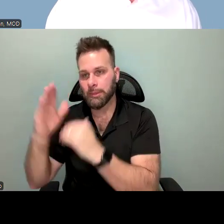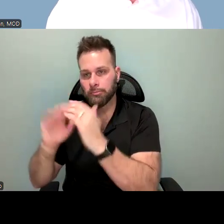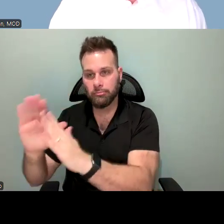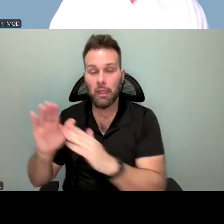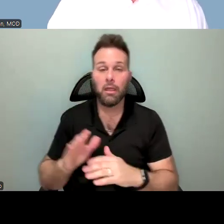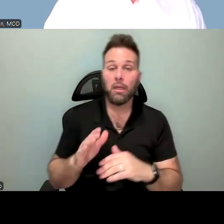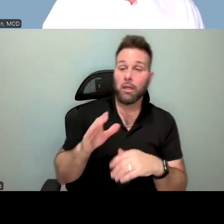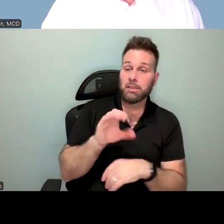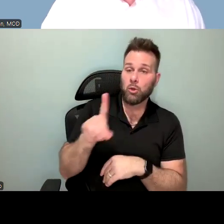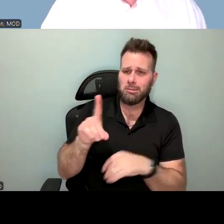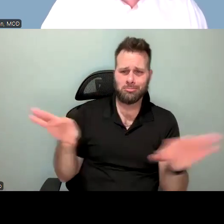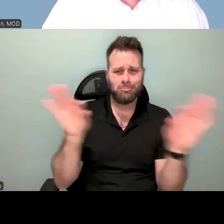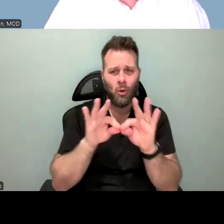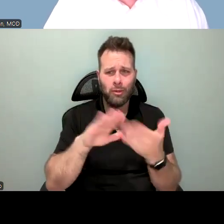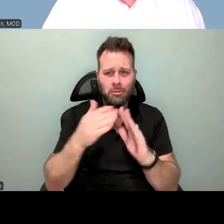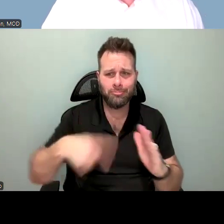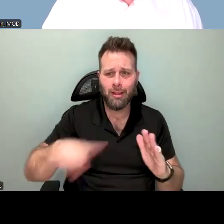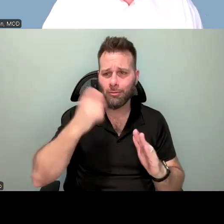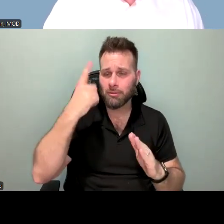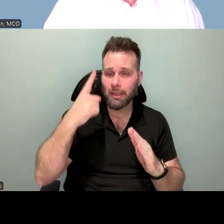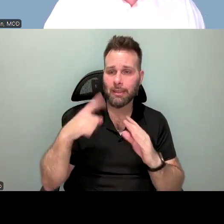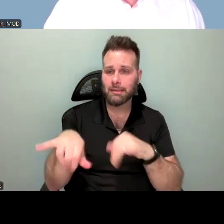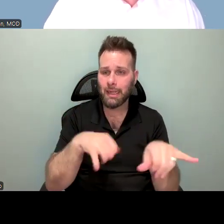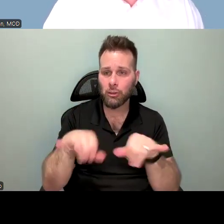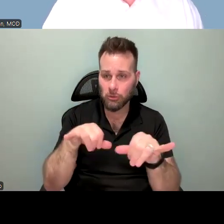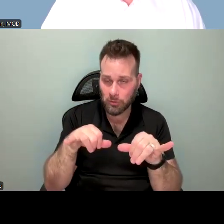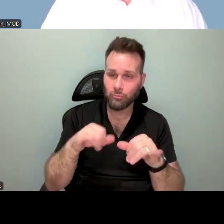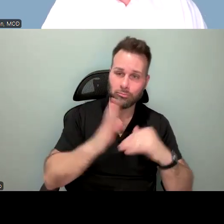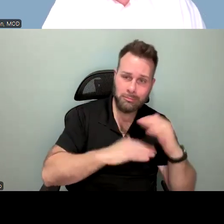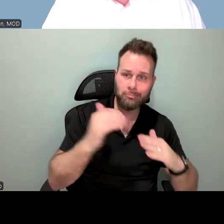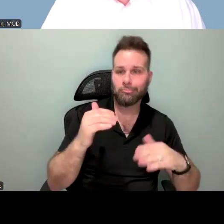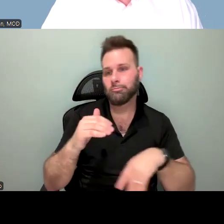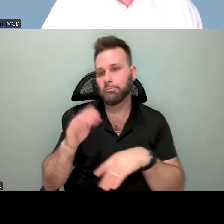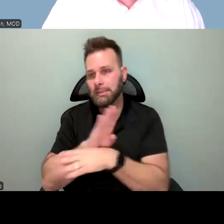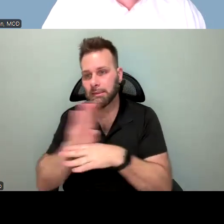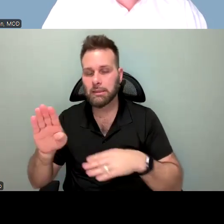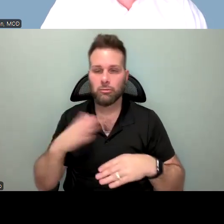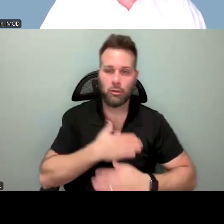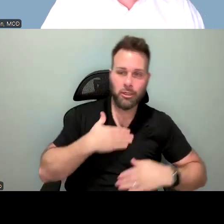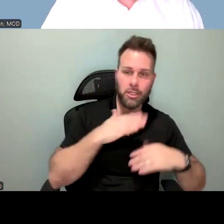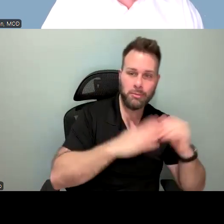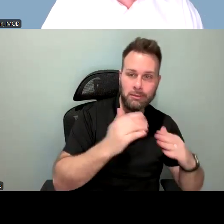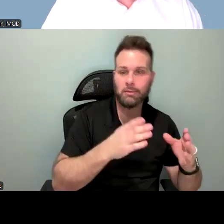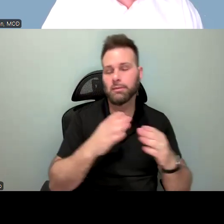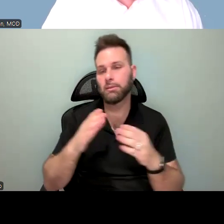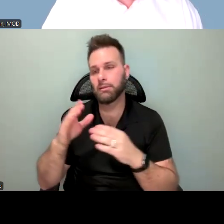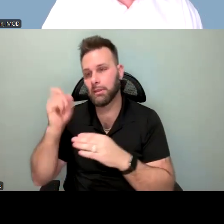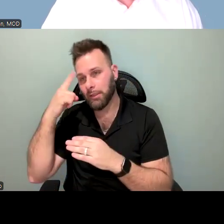understand and adhere to ADA standards, which apply to public buildings, businesses, recreation facilities, and municipal